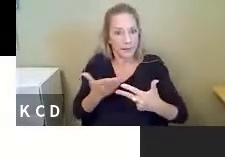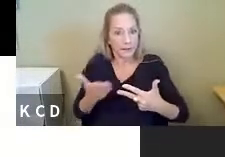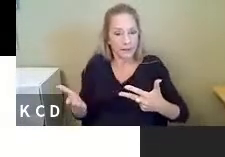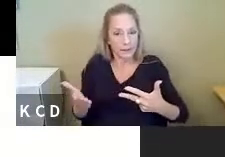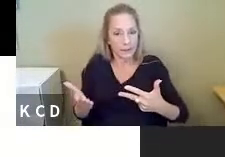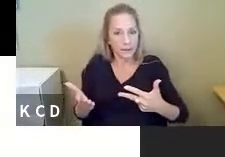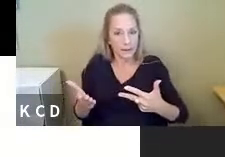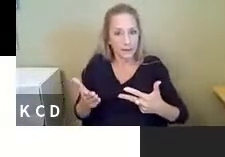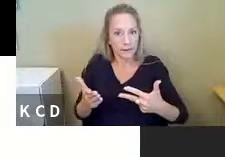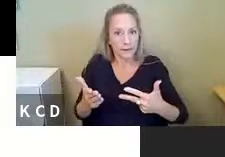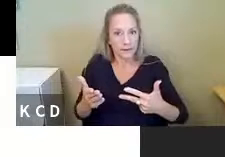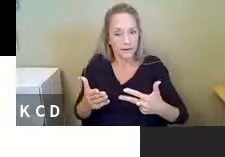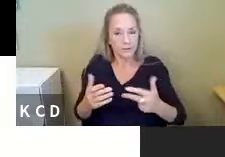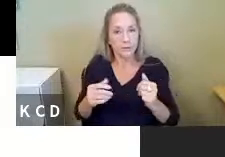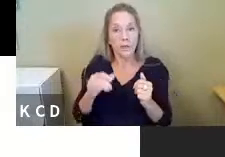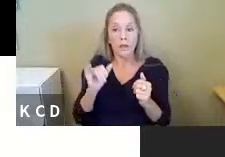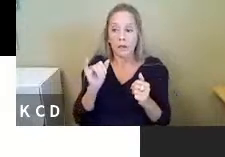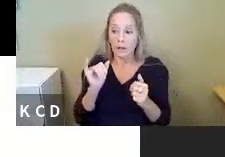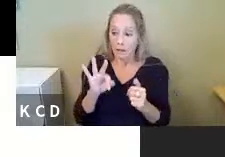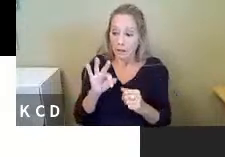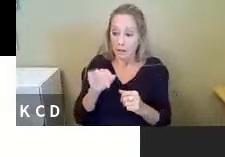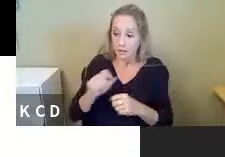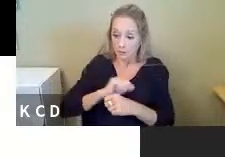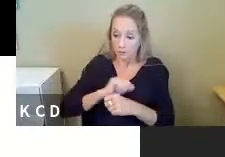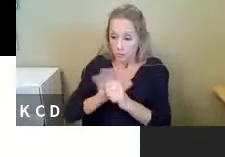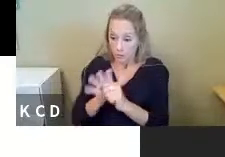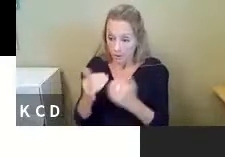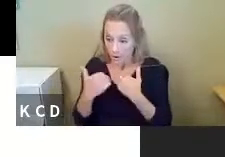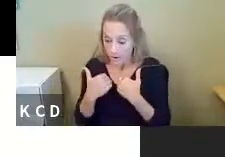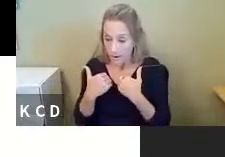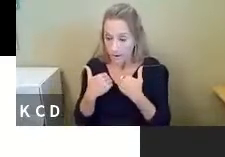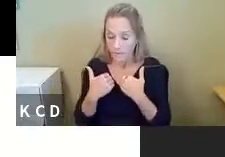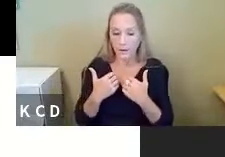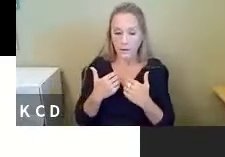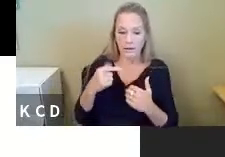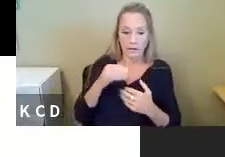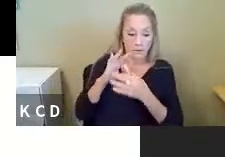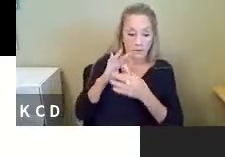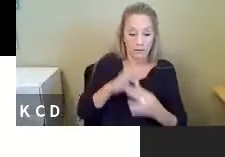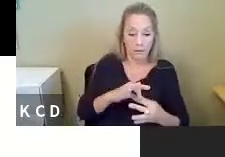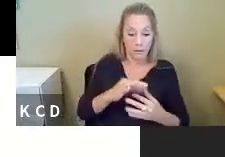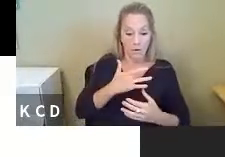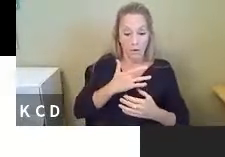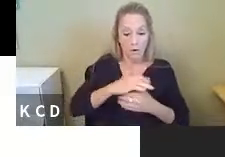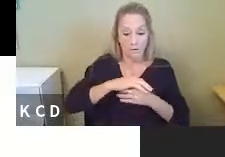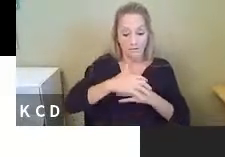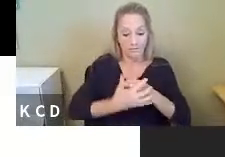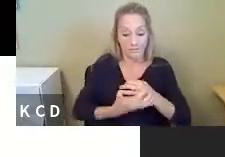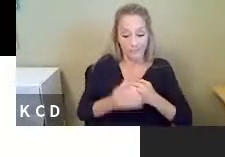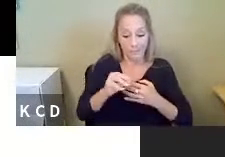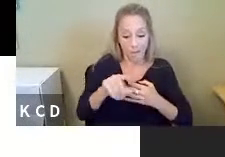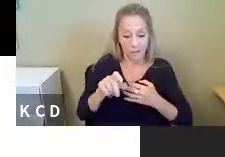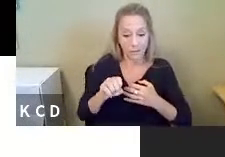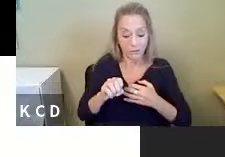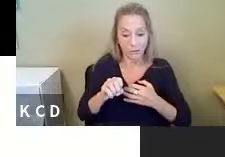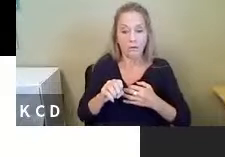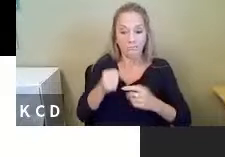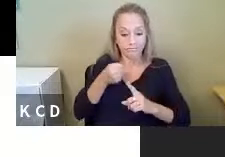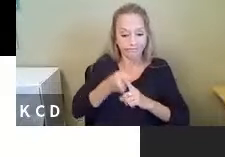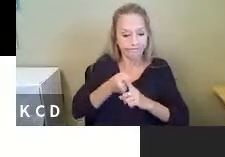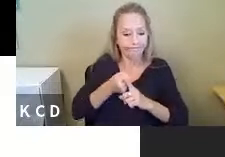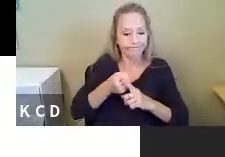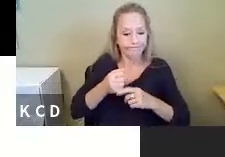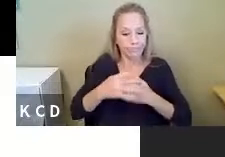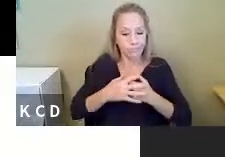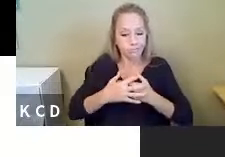those people who get it, are those effects that could last months or years. It certainly is being studied more than any